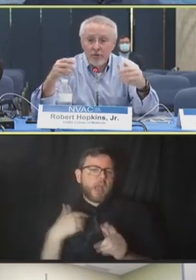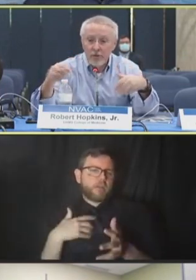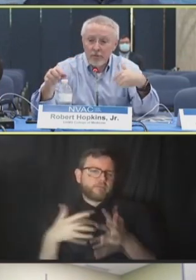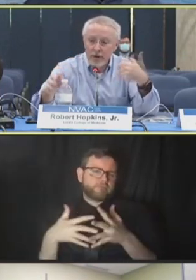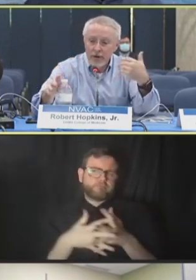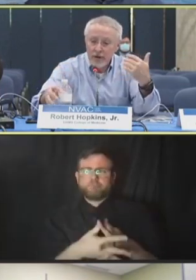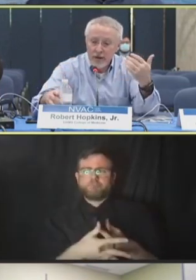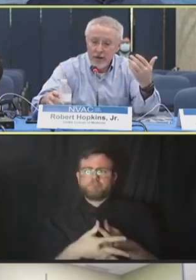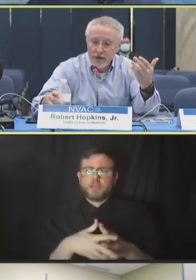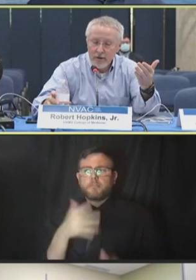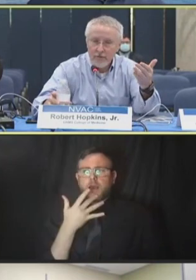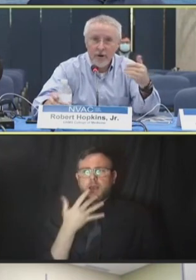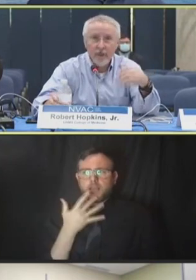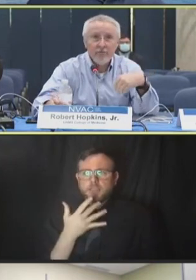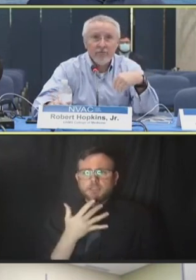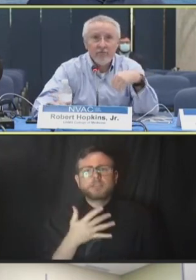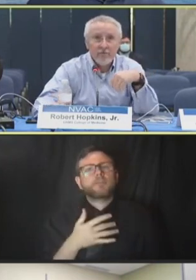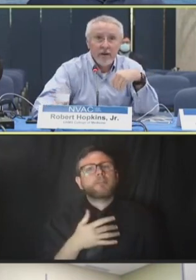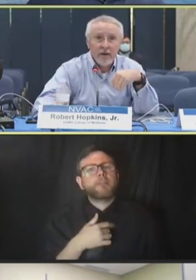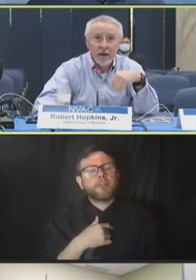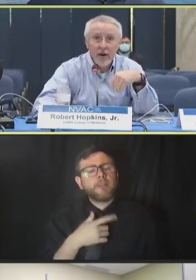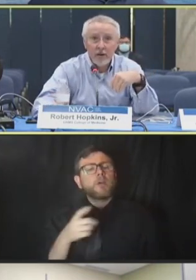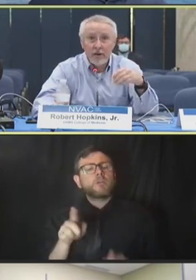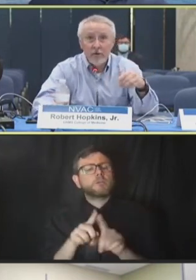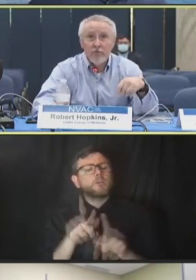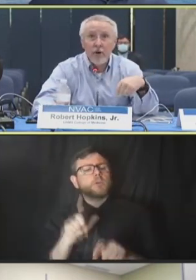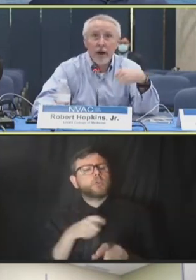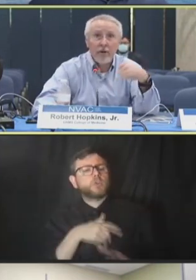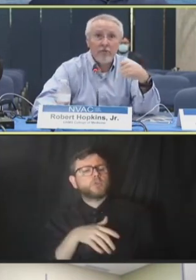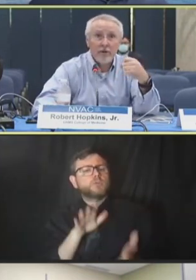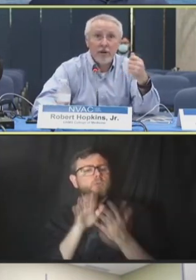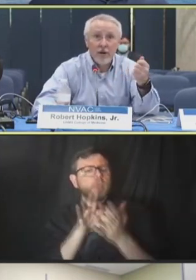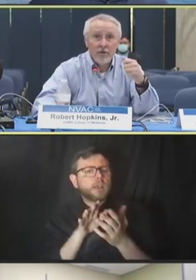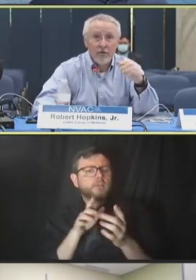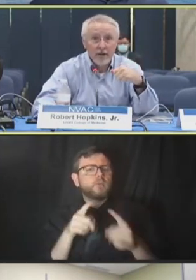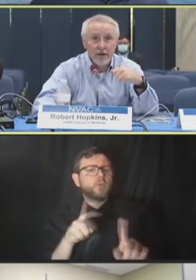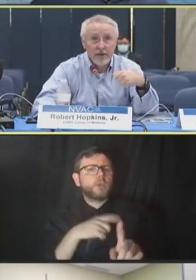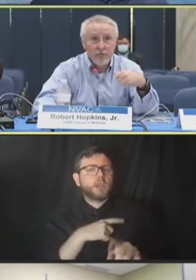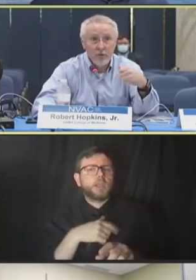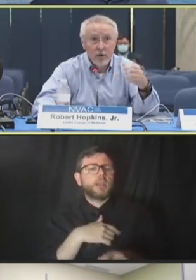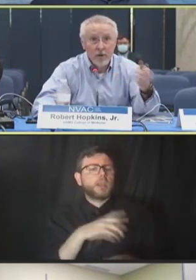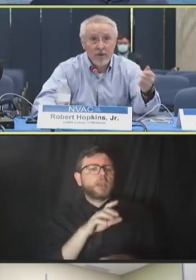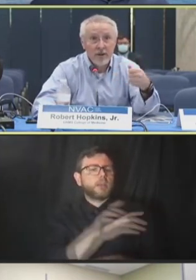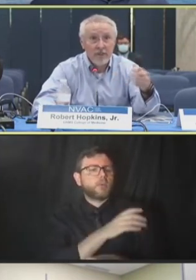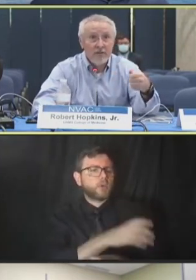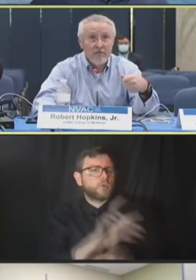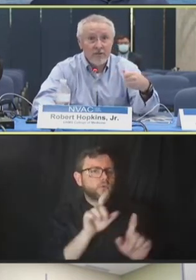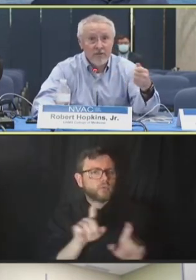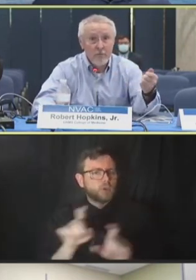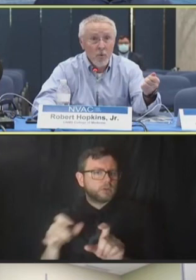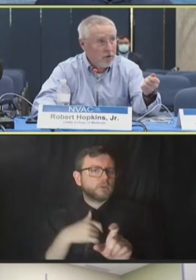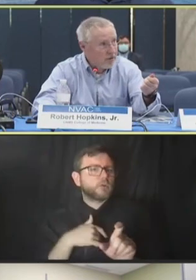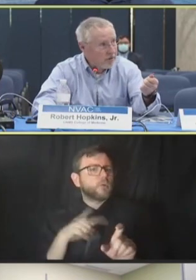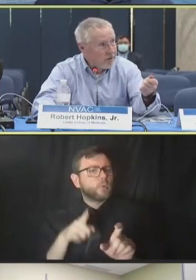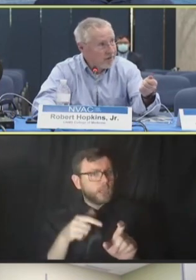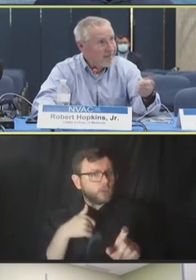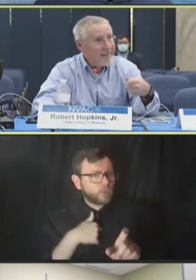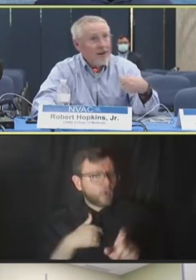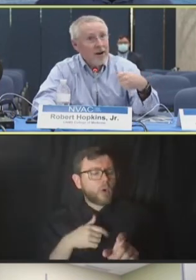sure that we address in our clinical trials and our other activities where race and ethnicity is